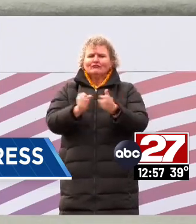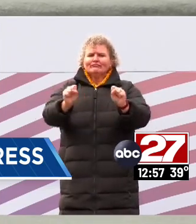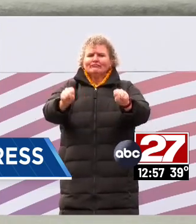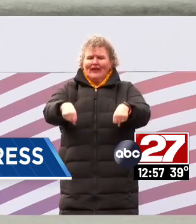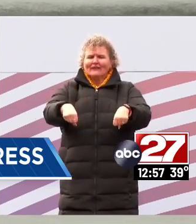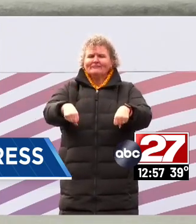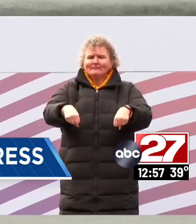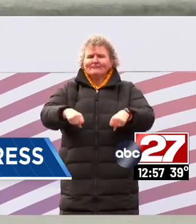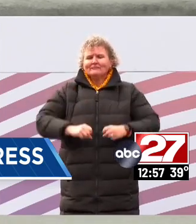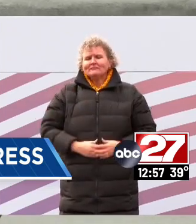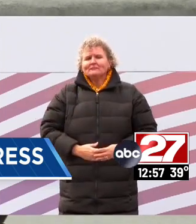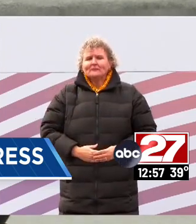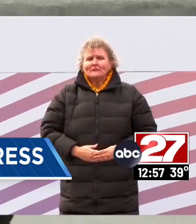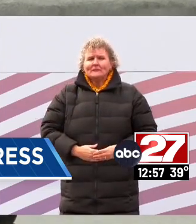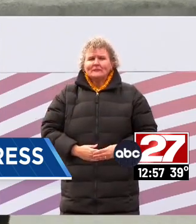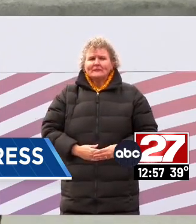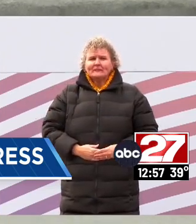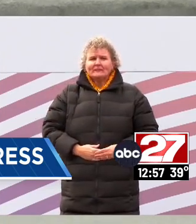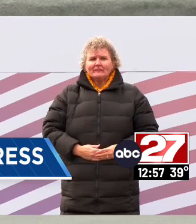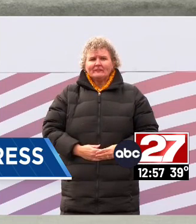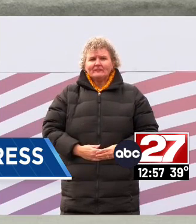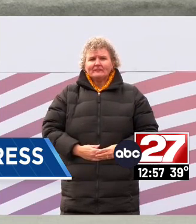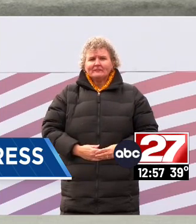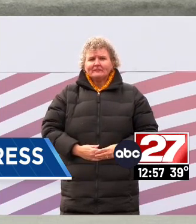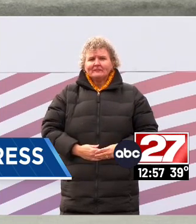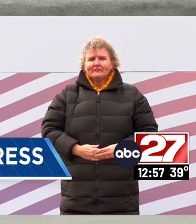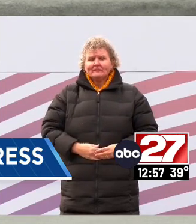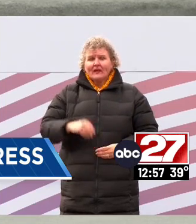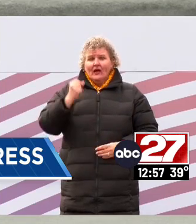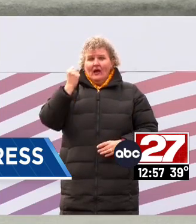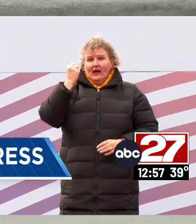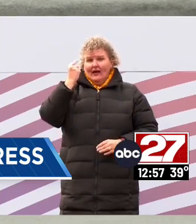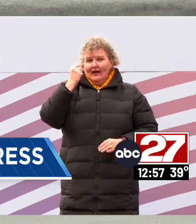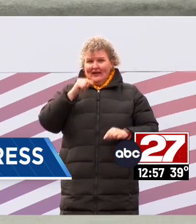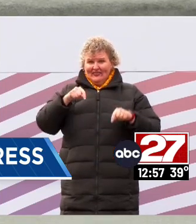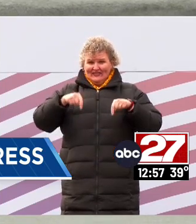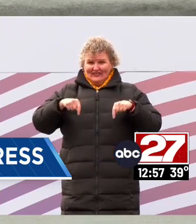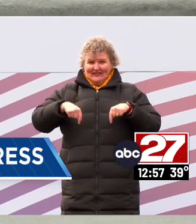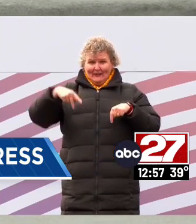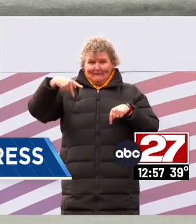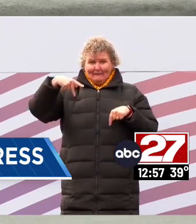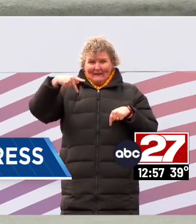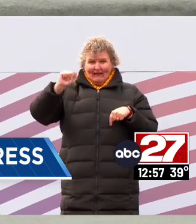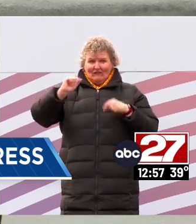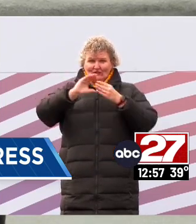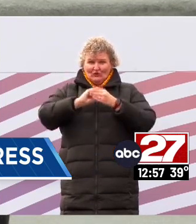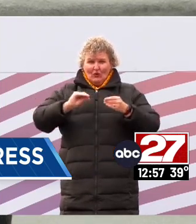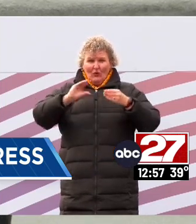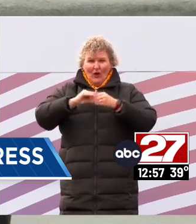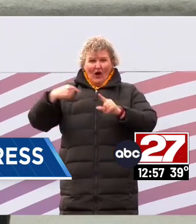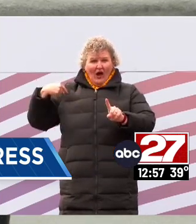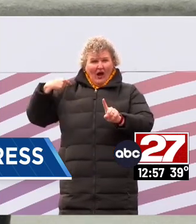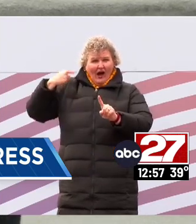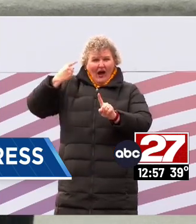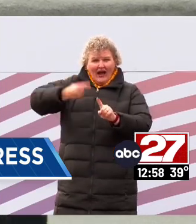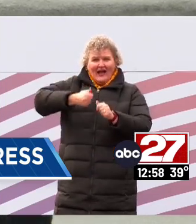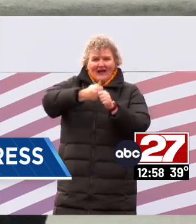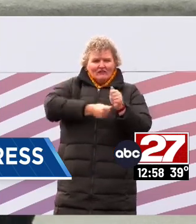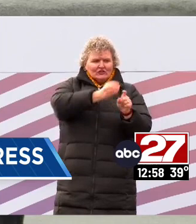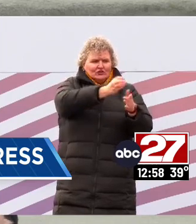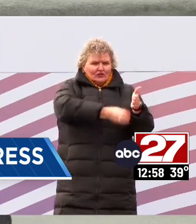You see, in every chapter of this Pennsylvania story, we got better. We